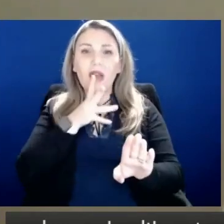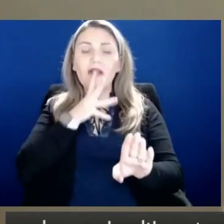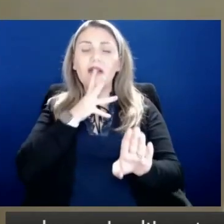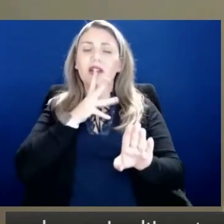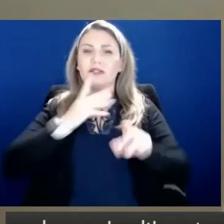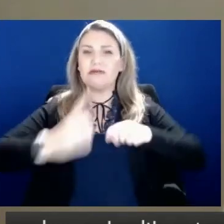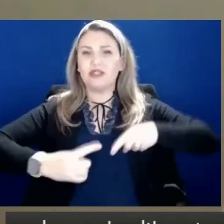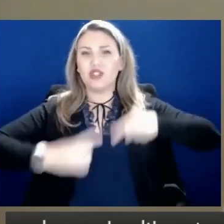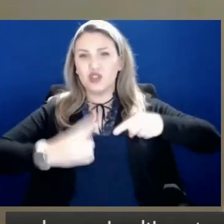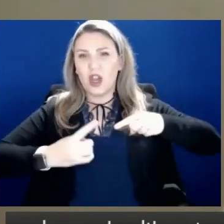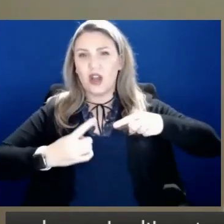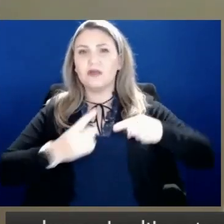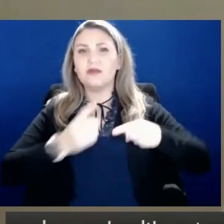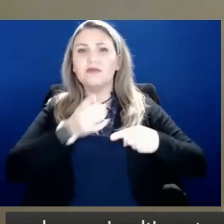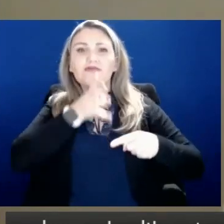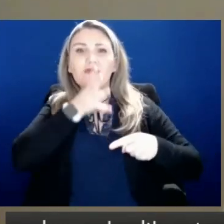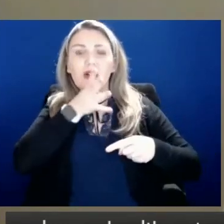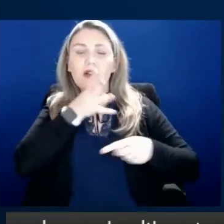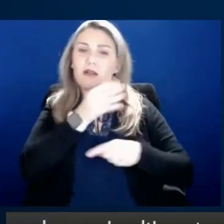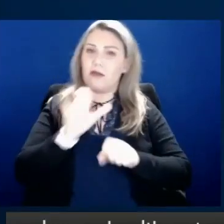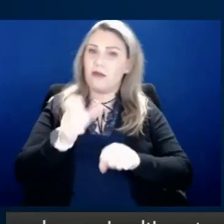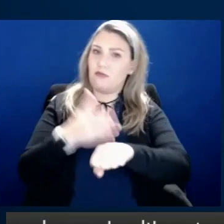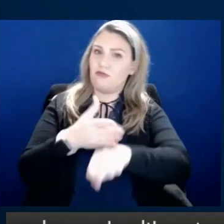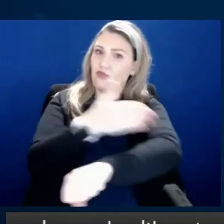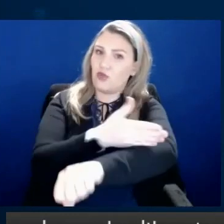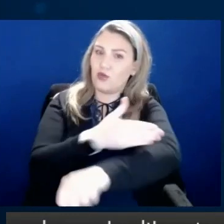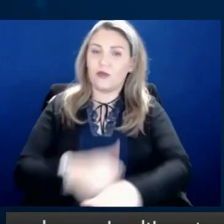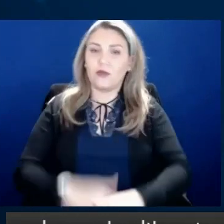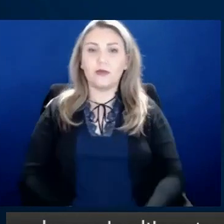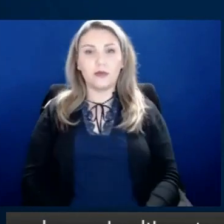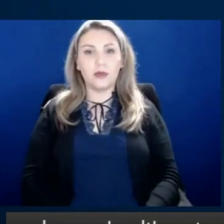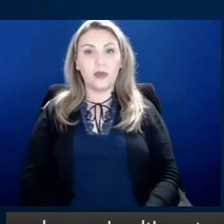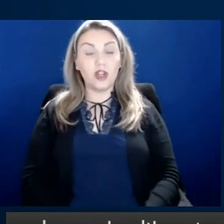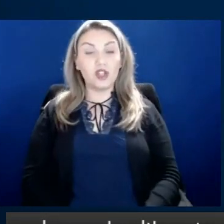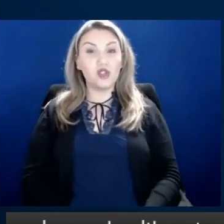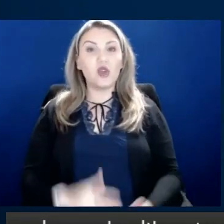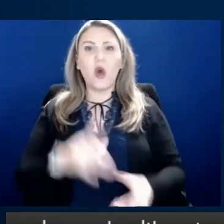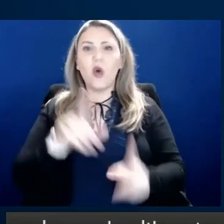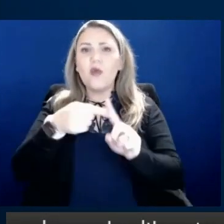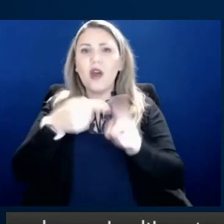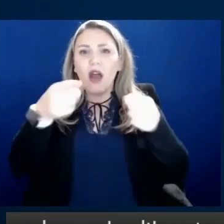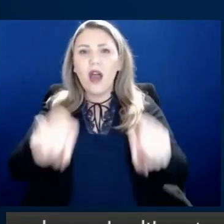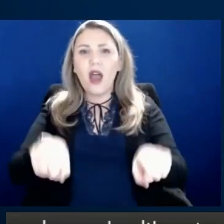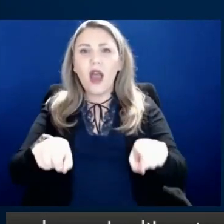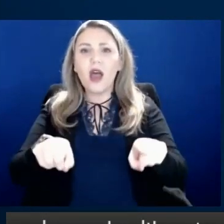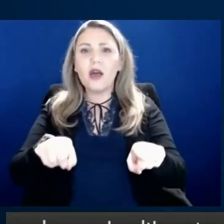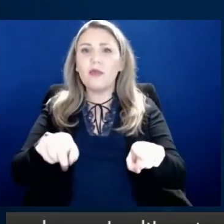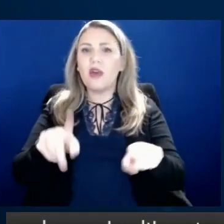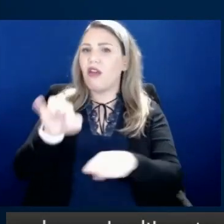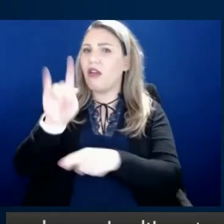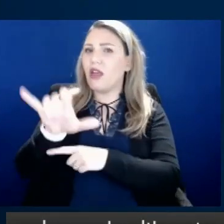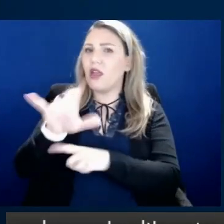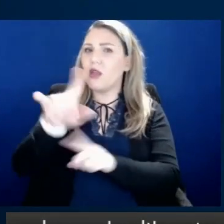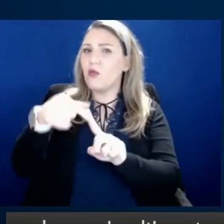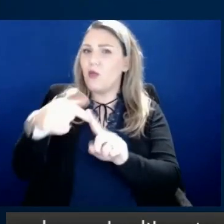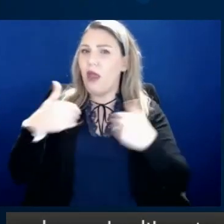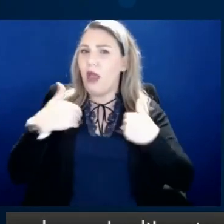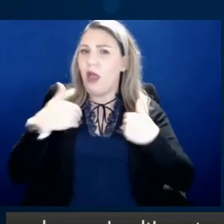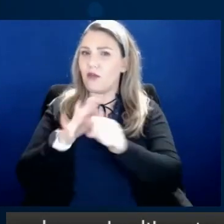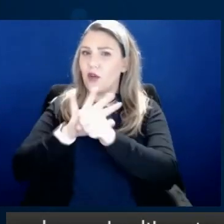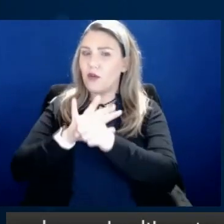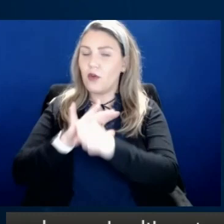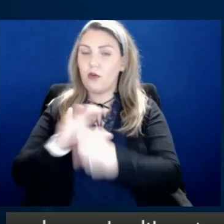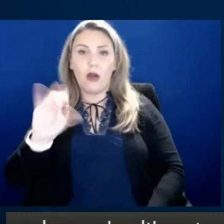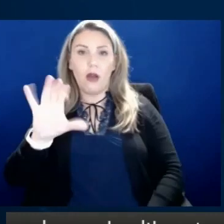to say, and that's improving. So I want to get the timeline. Kelly, when were you diagnosed with COVID? October